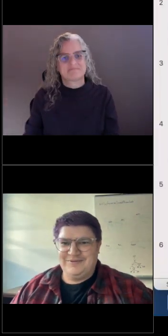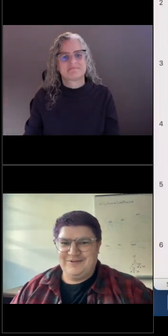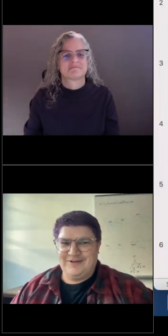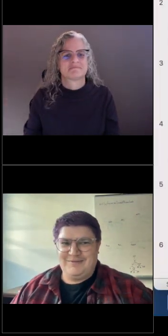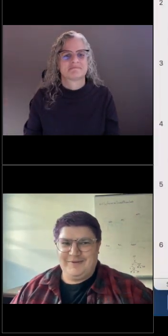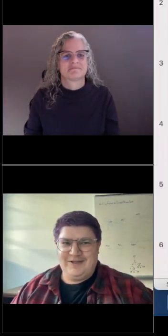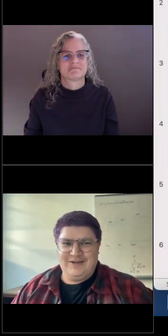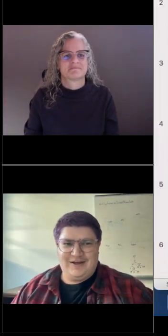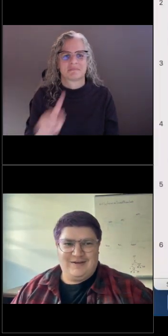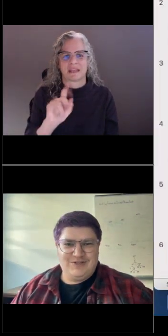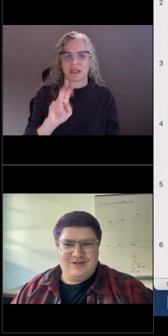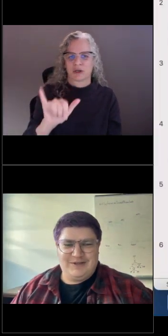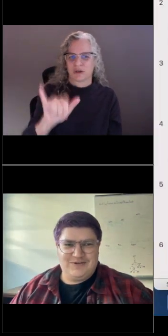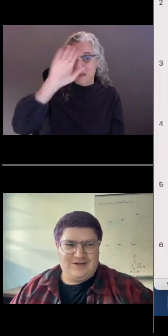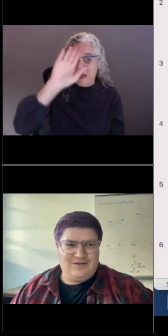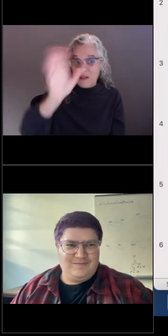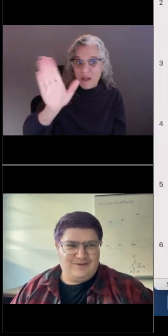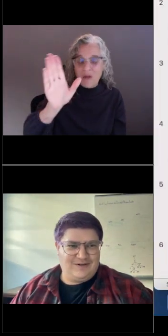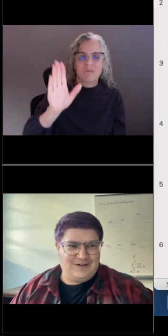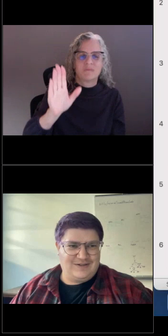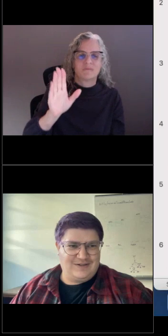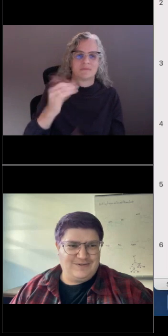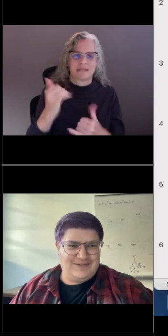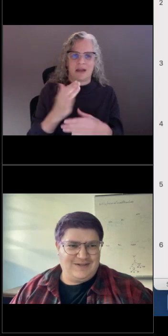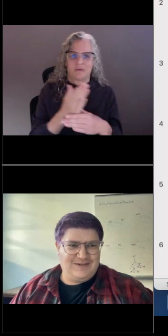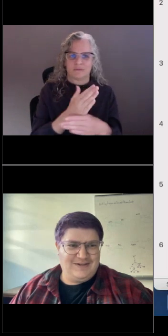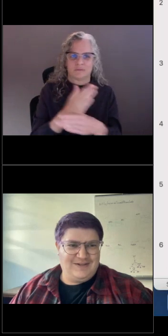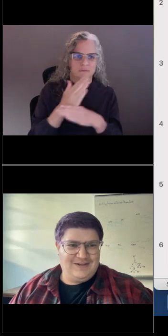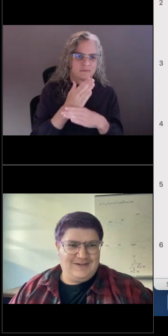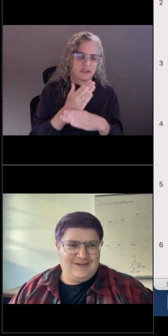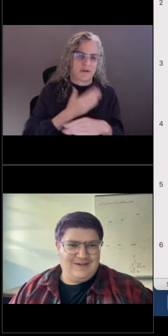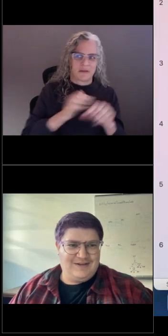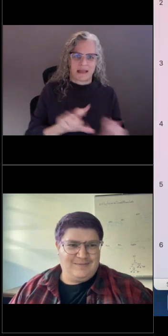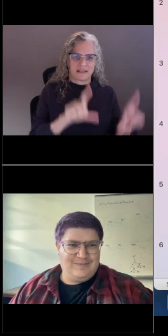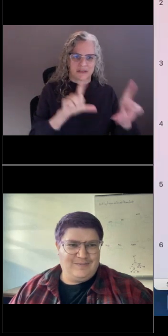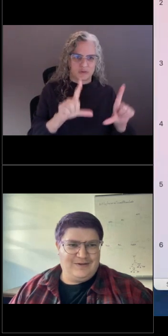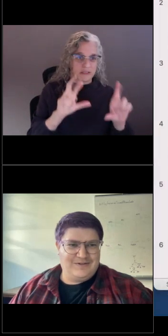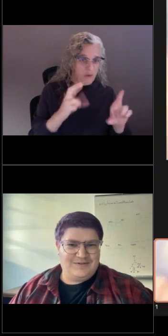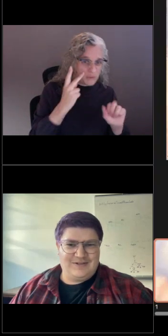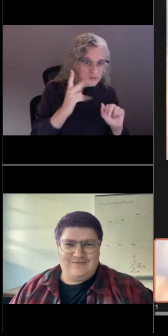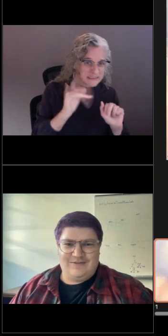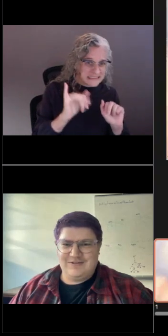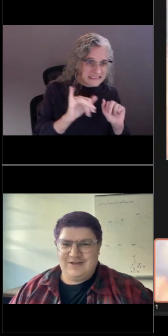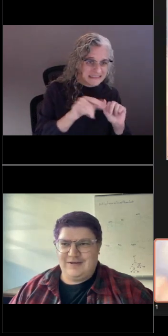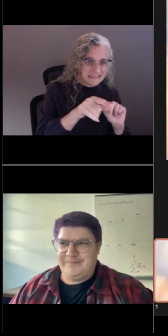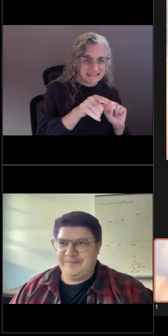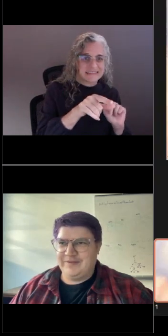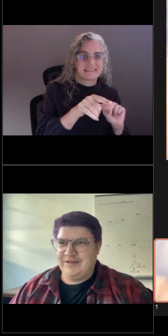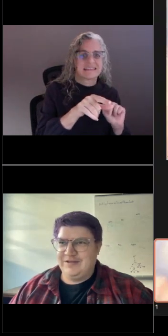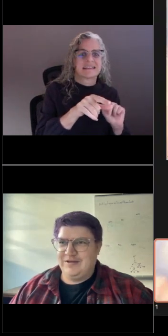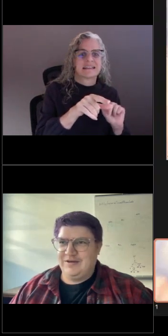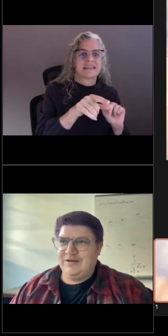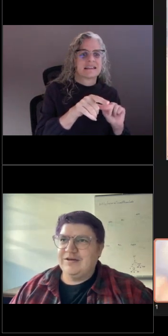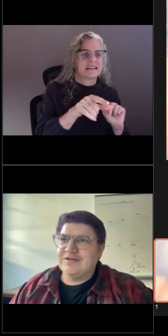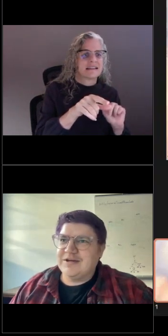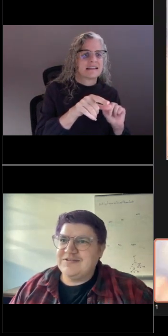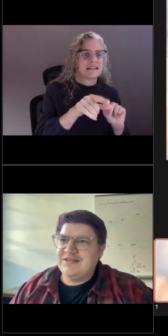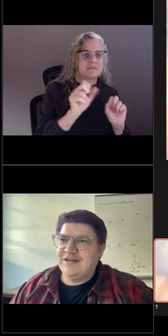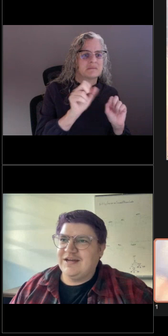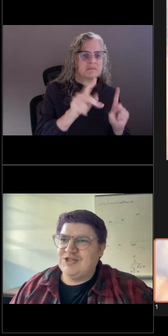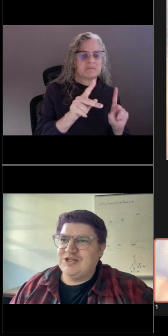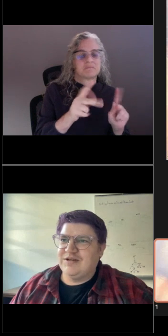Hello, I'm Kirby. I'm sharing my screen, hopefully correctly. We'll see. We'll also see if this,